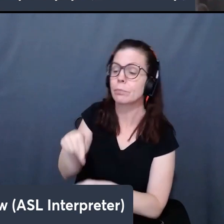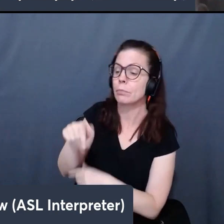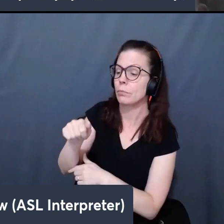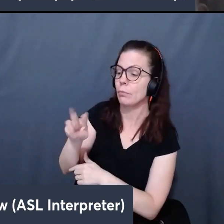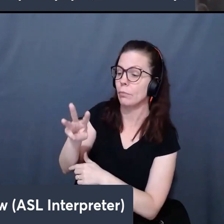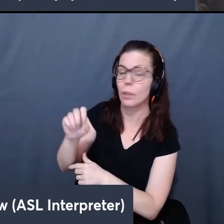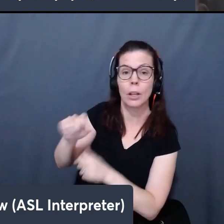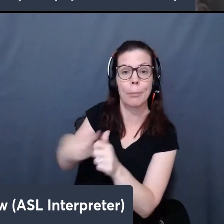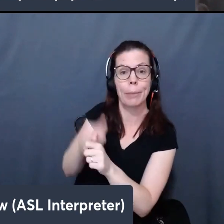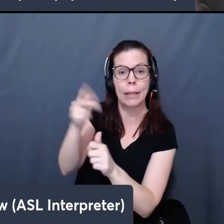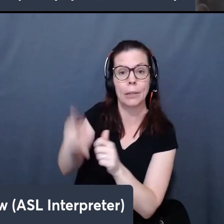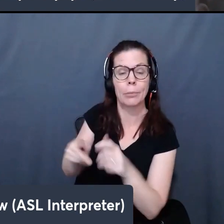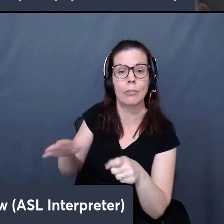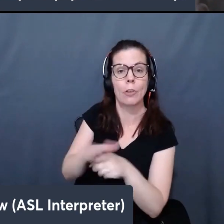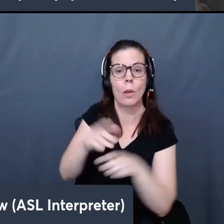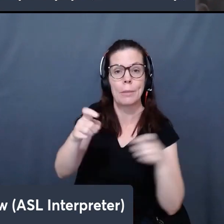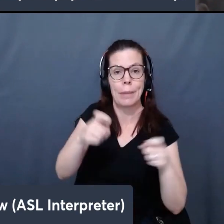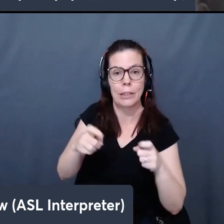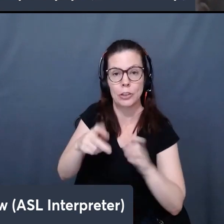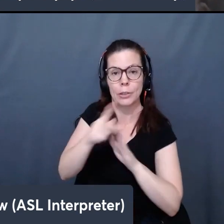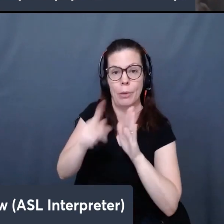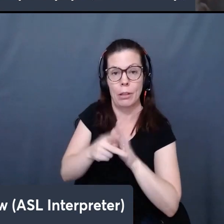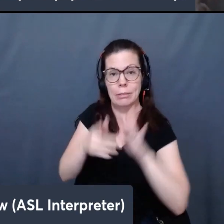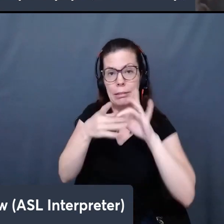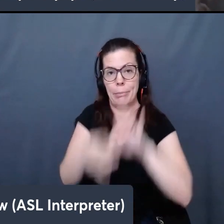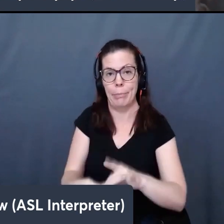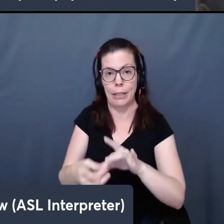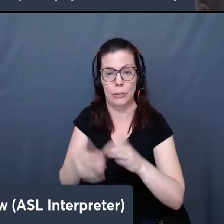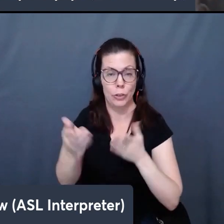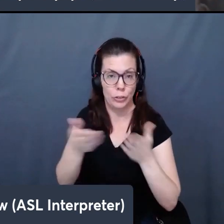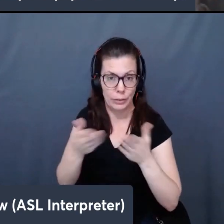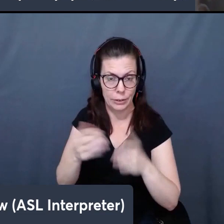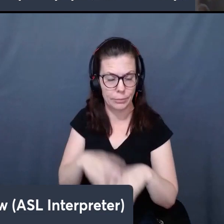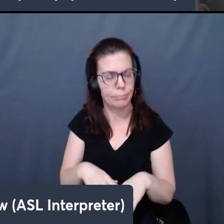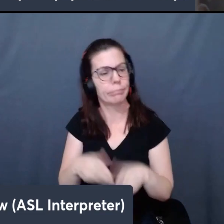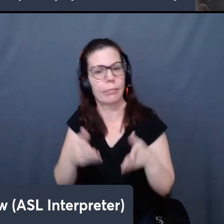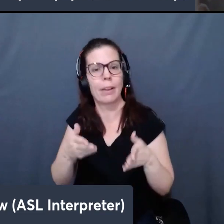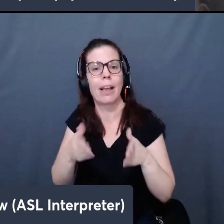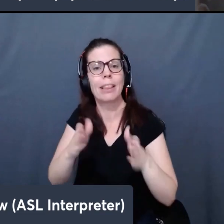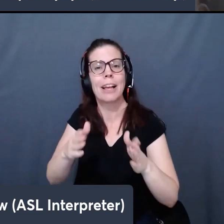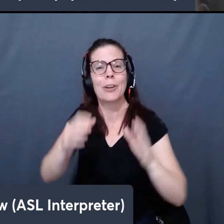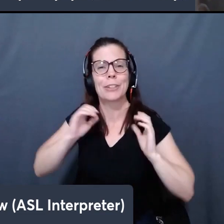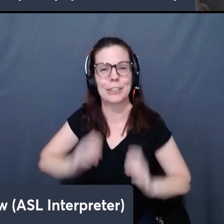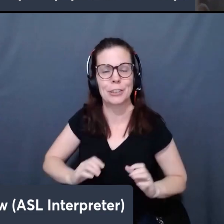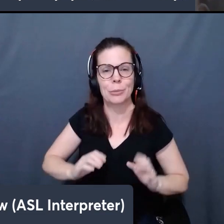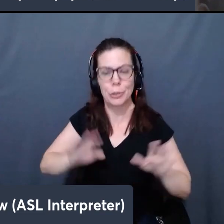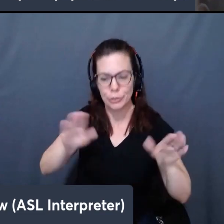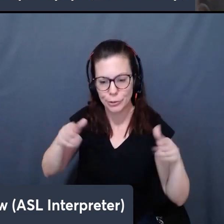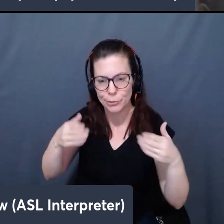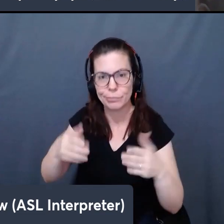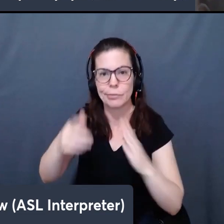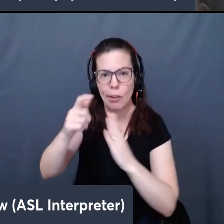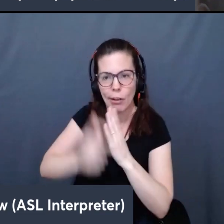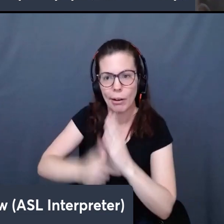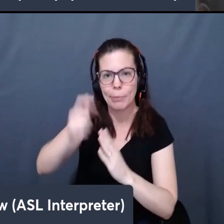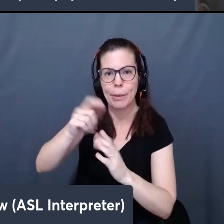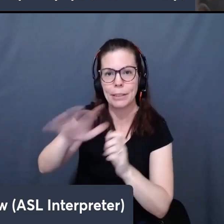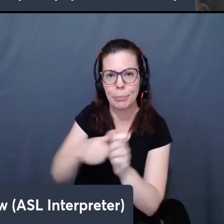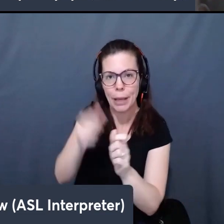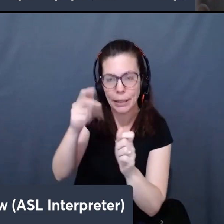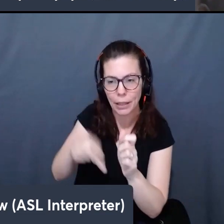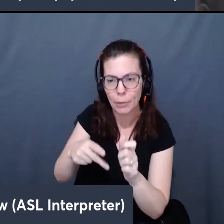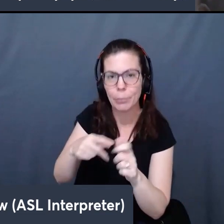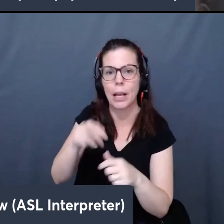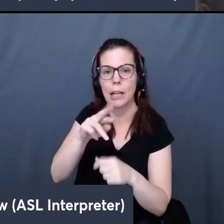fully managed policy based service that allows customers to centralize and automate backup and